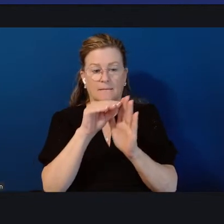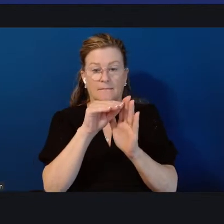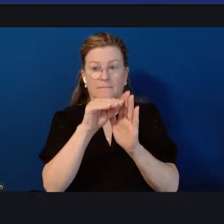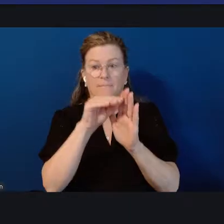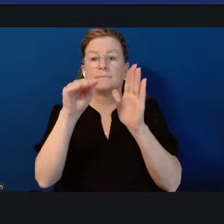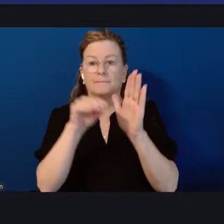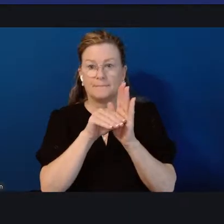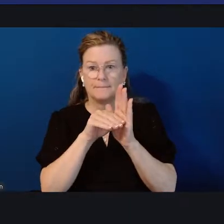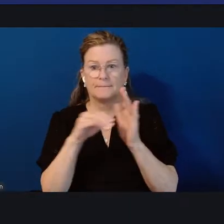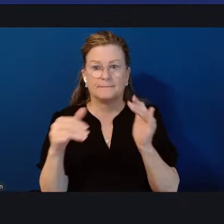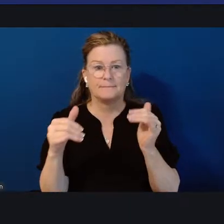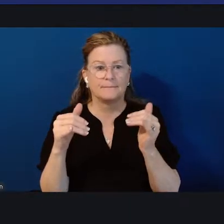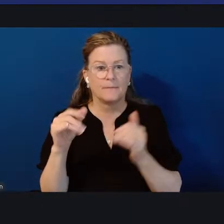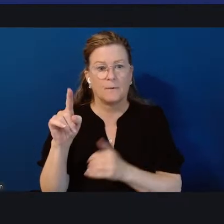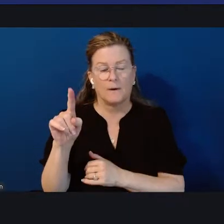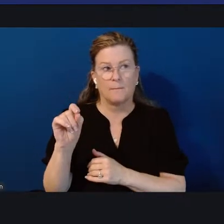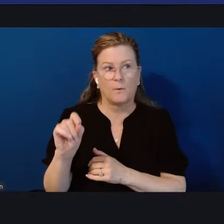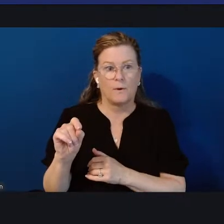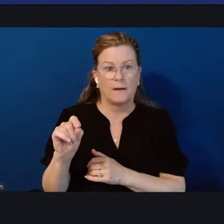to